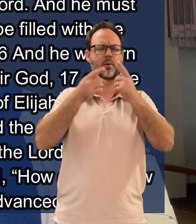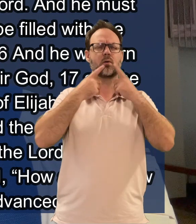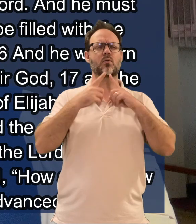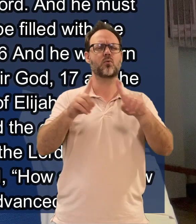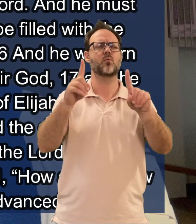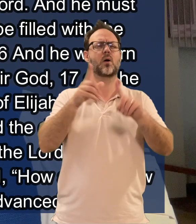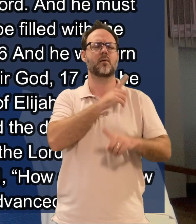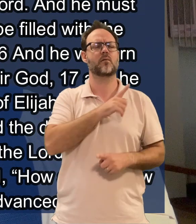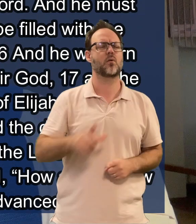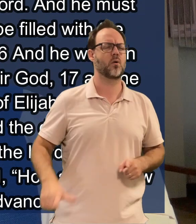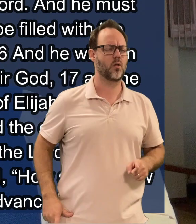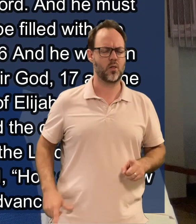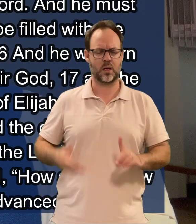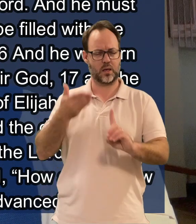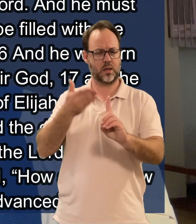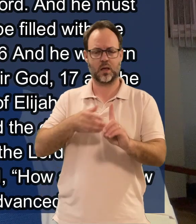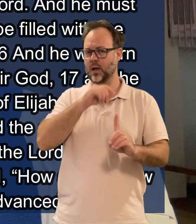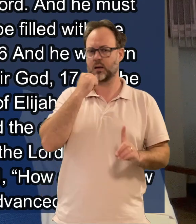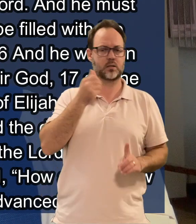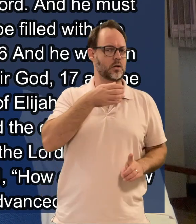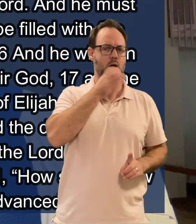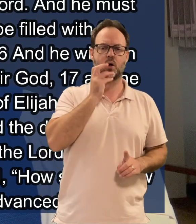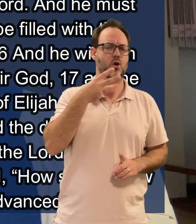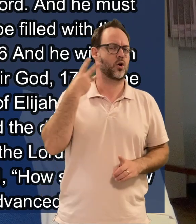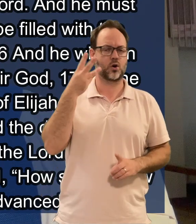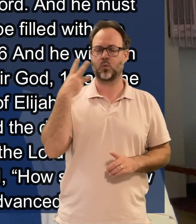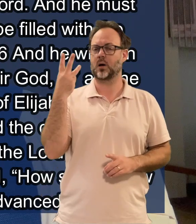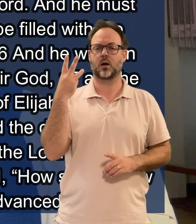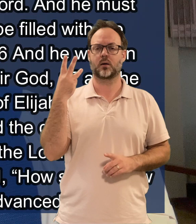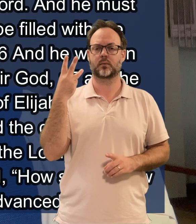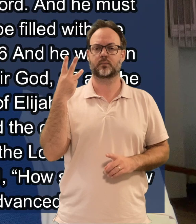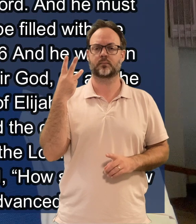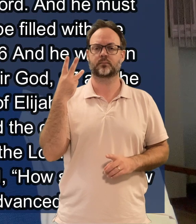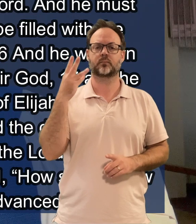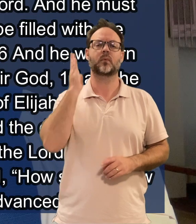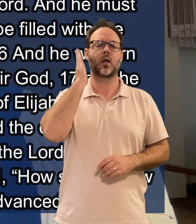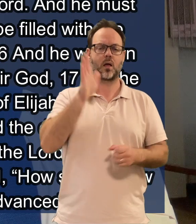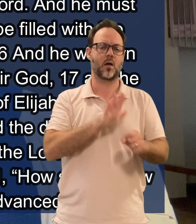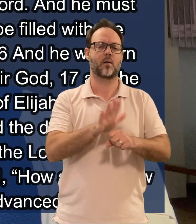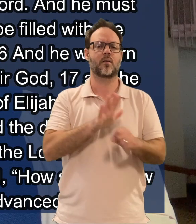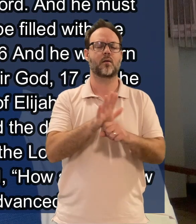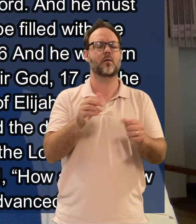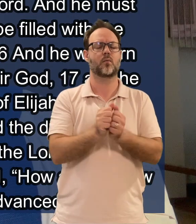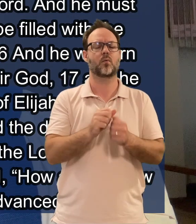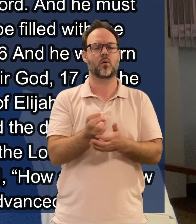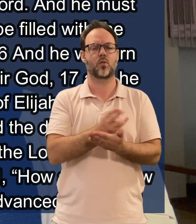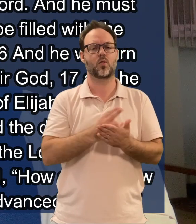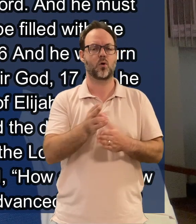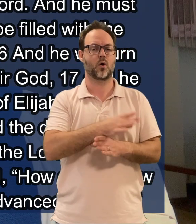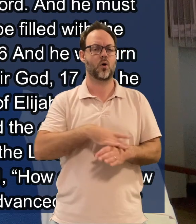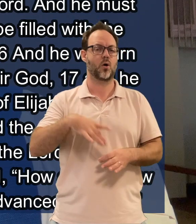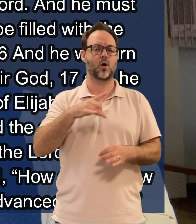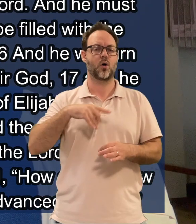Lord. And he must not drink wine or strong drink, and he will be filled with the Holy Spirit,